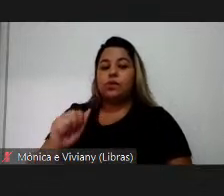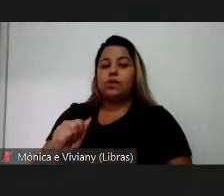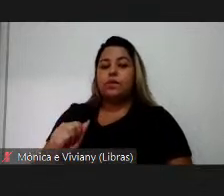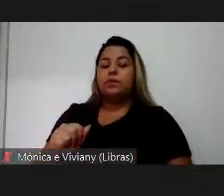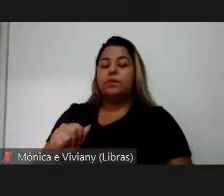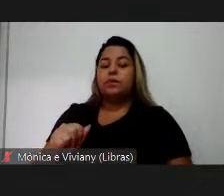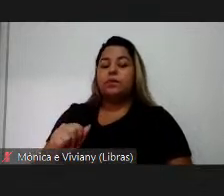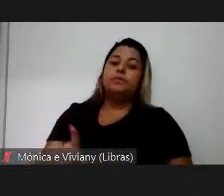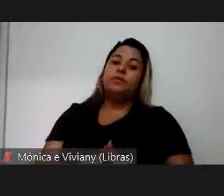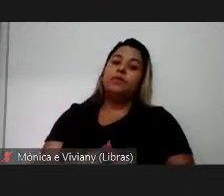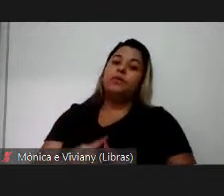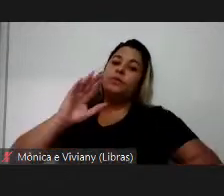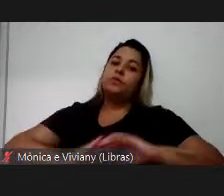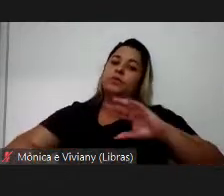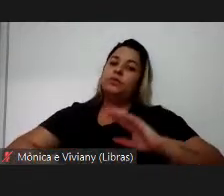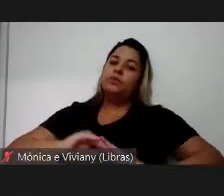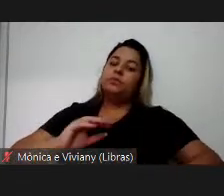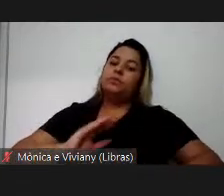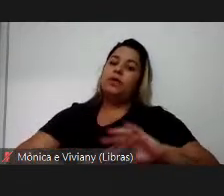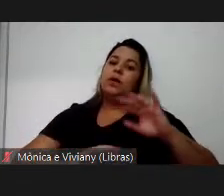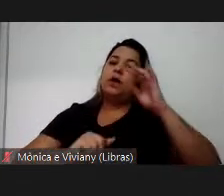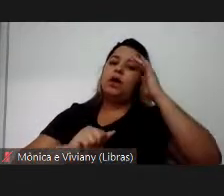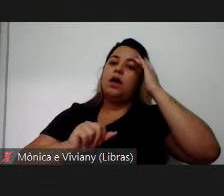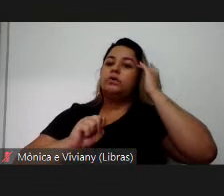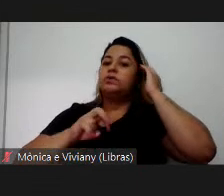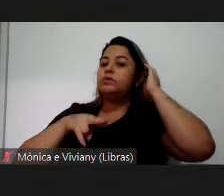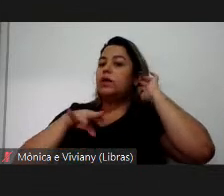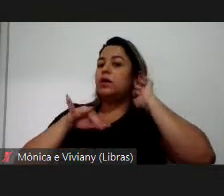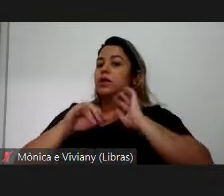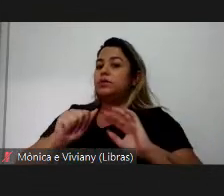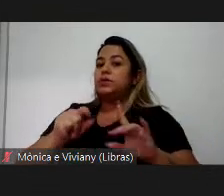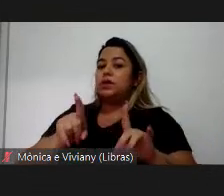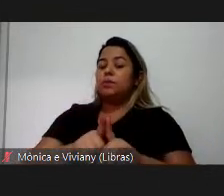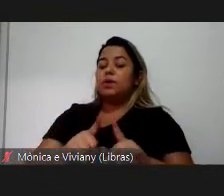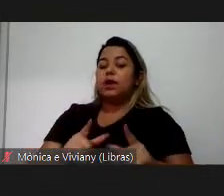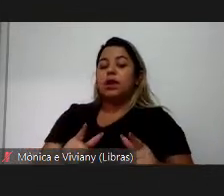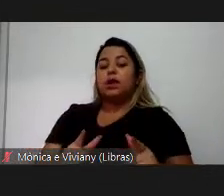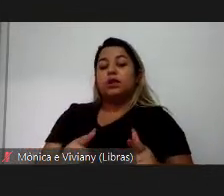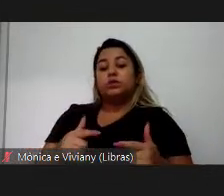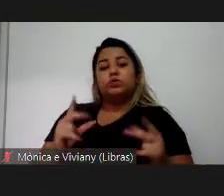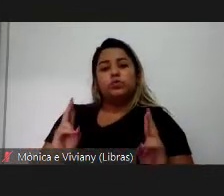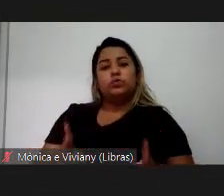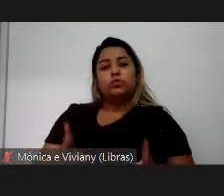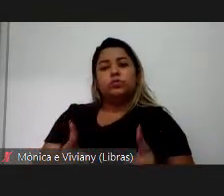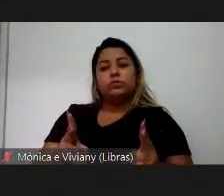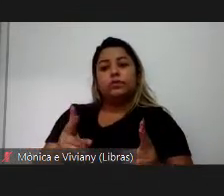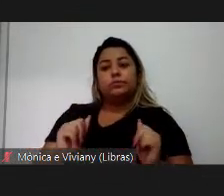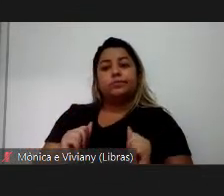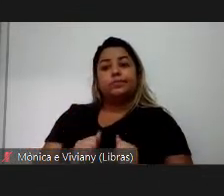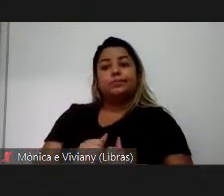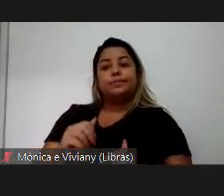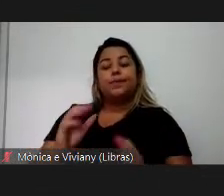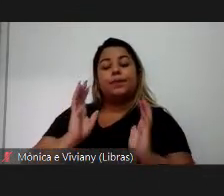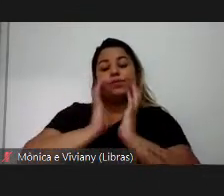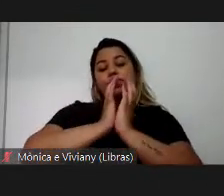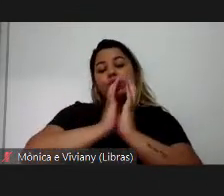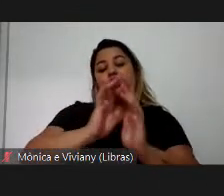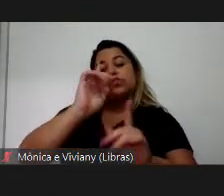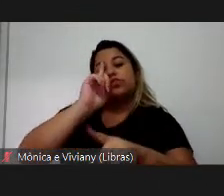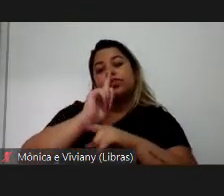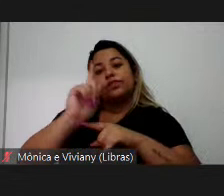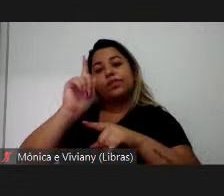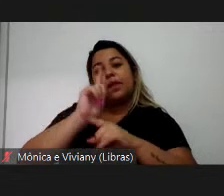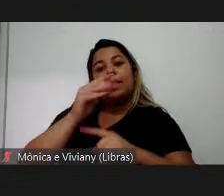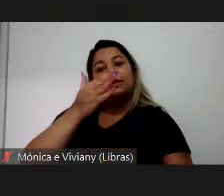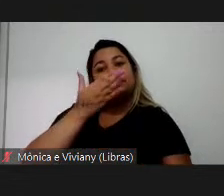So since the professional of assistance, the frontline force in the daily